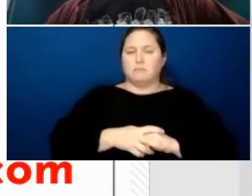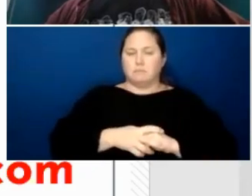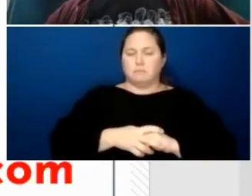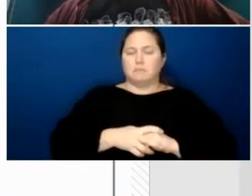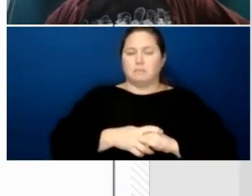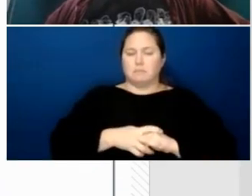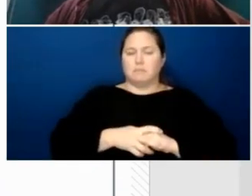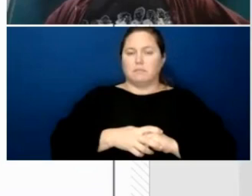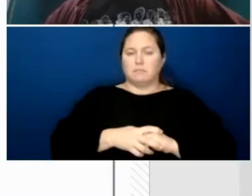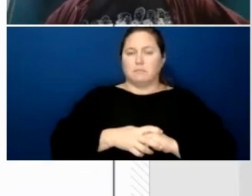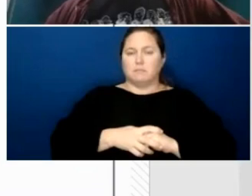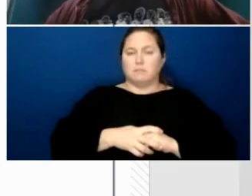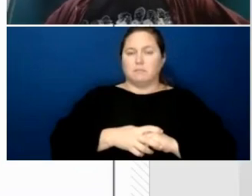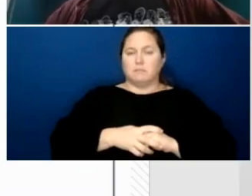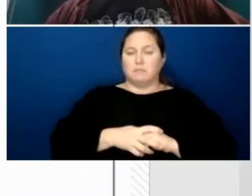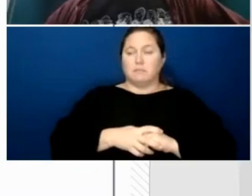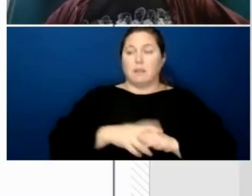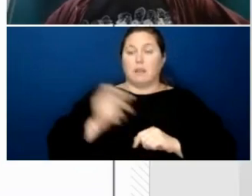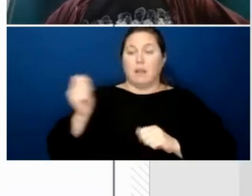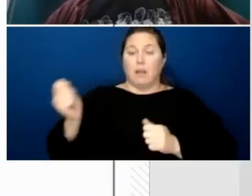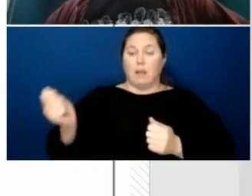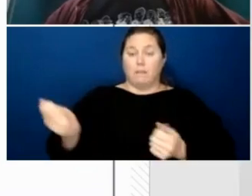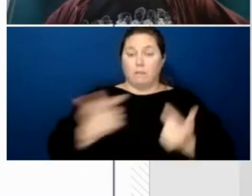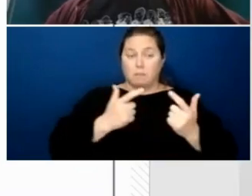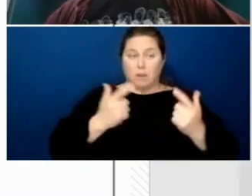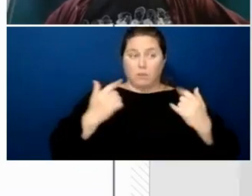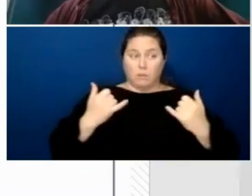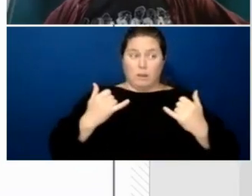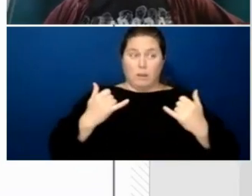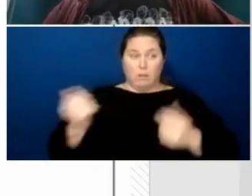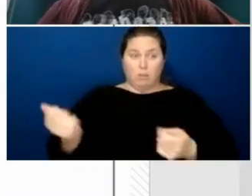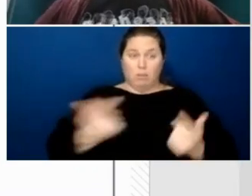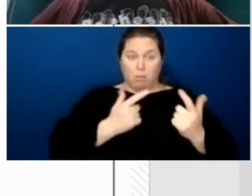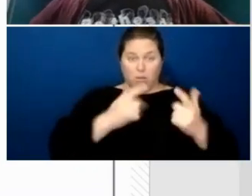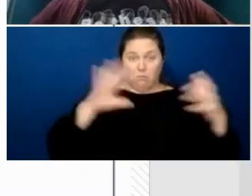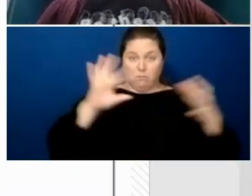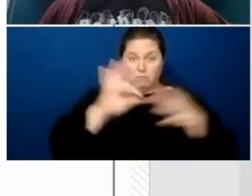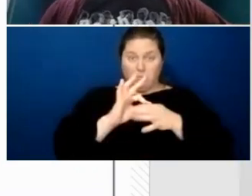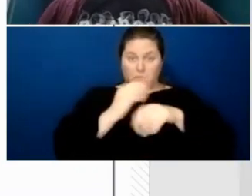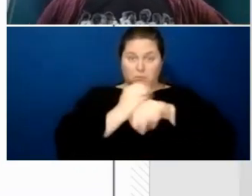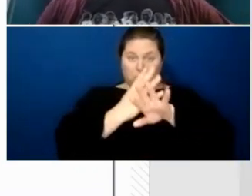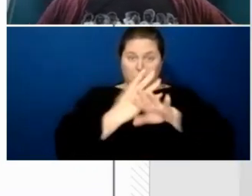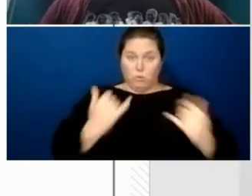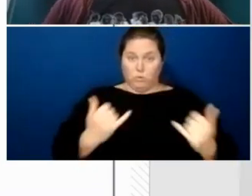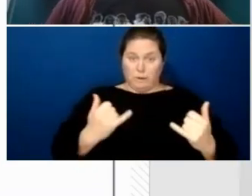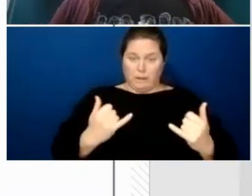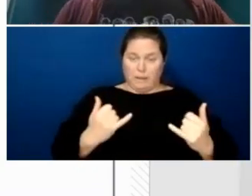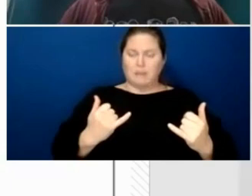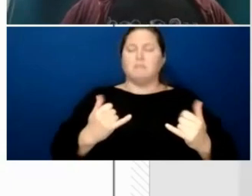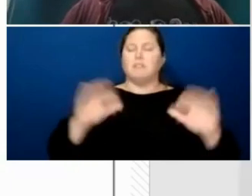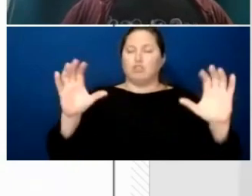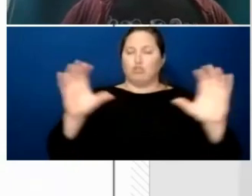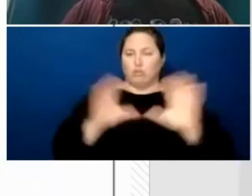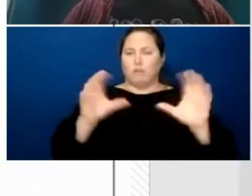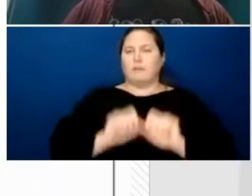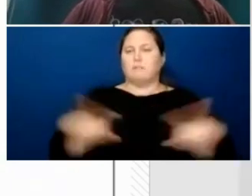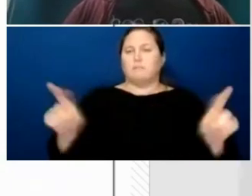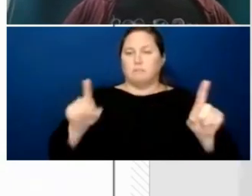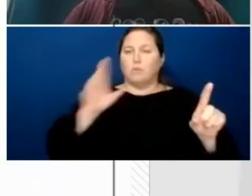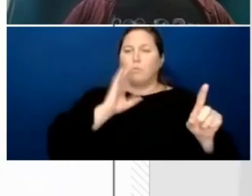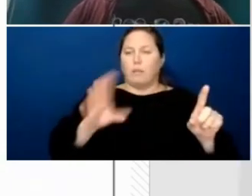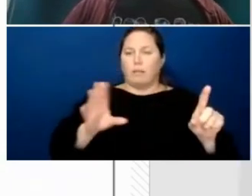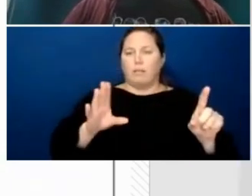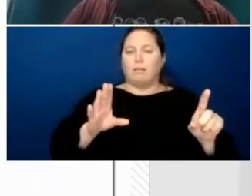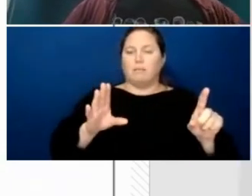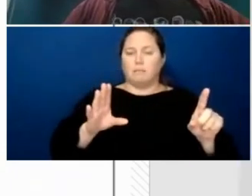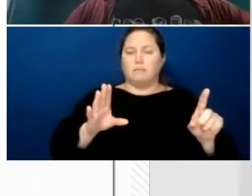way. And finally, everyone who was with us today, will send you a certificate for being here. It'll come to you on Thursday, and